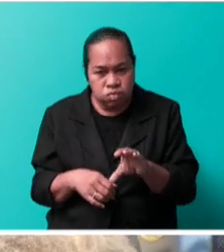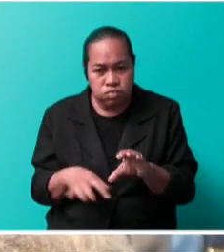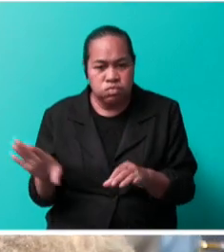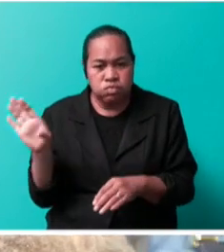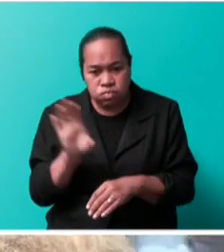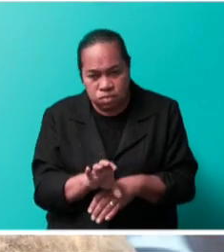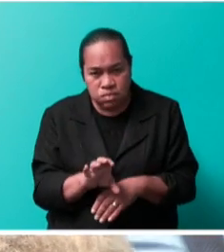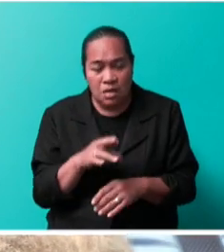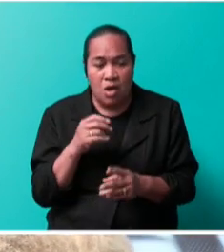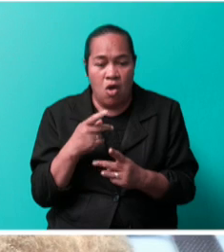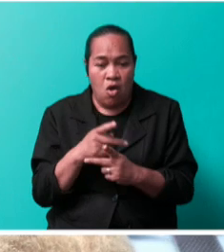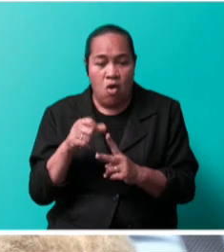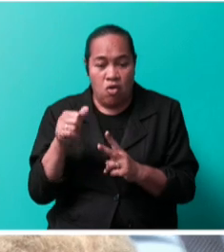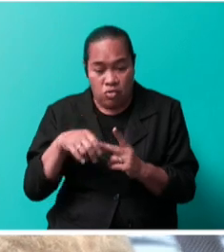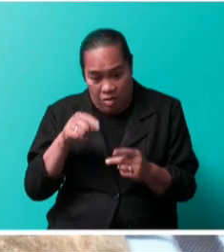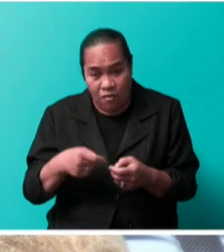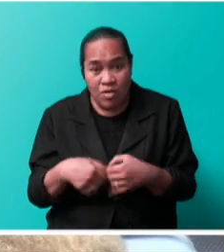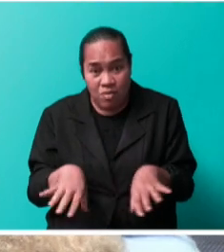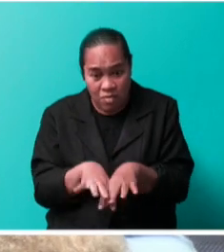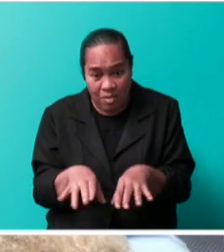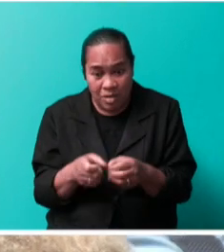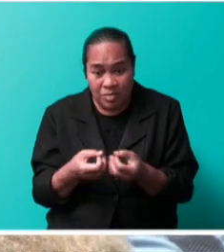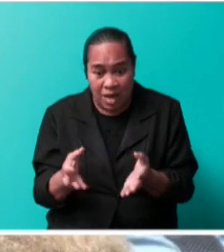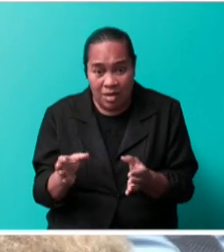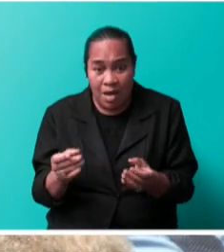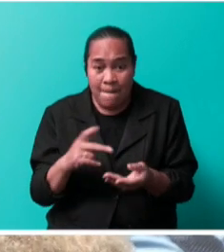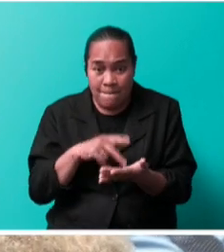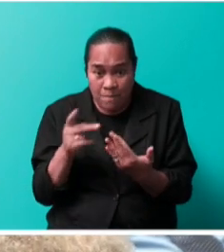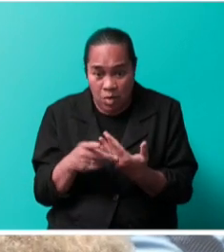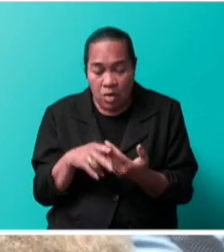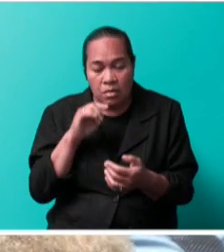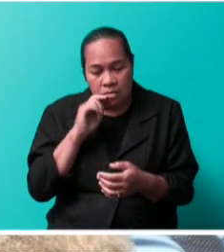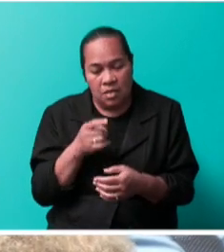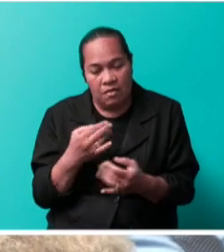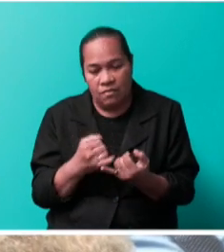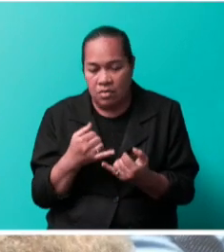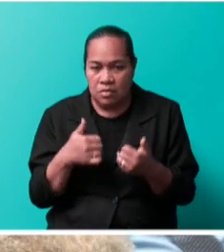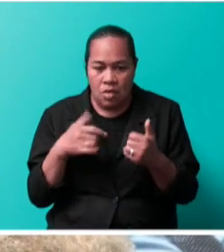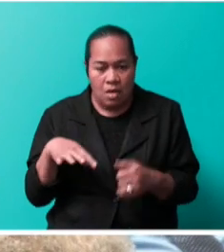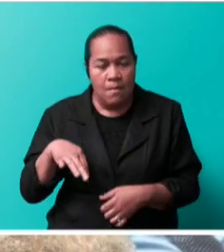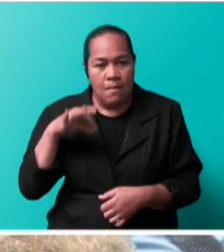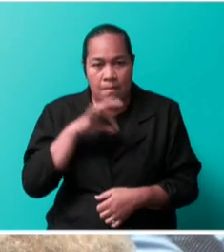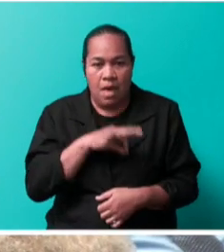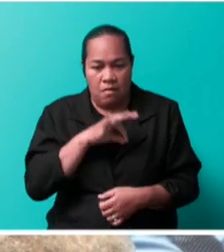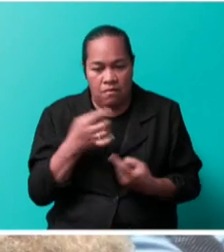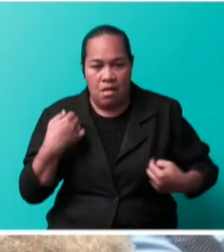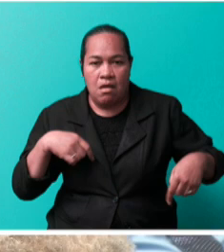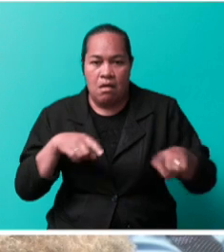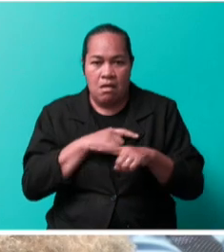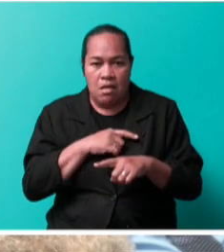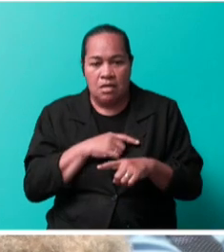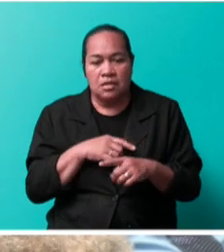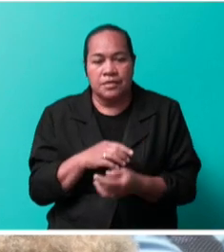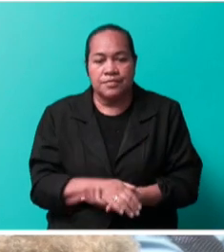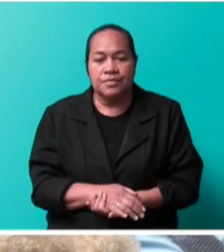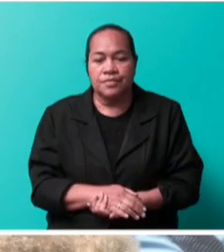support, and waste management programs that have directly benefited our municipal councils and ratepayers. Speaker,